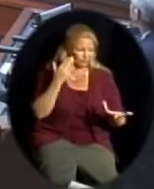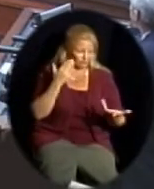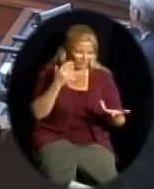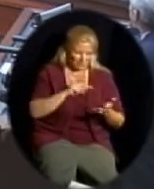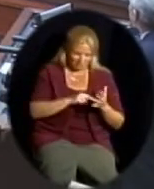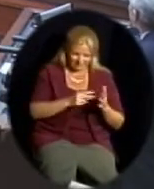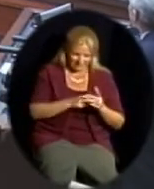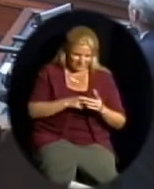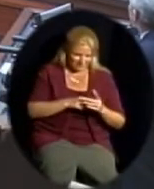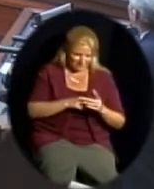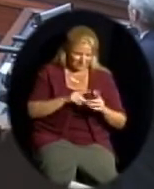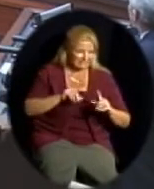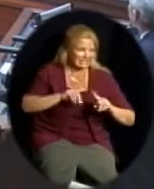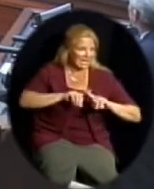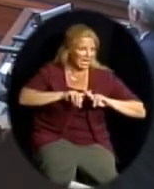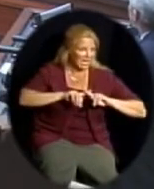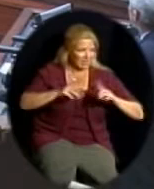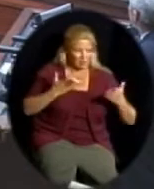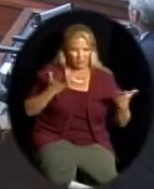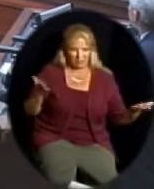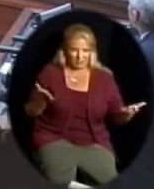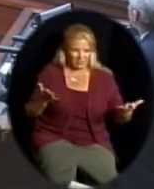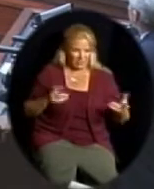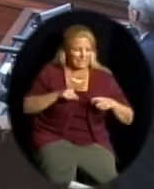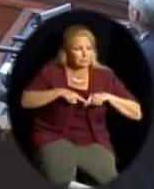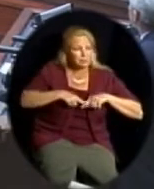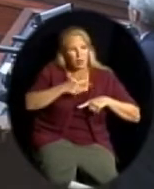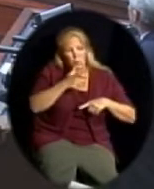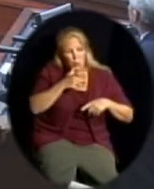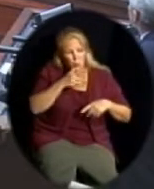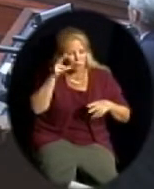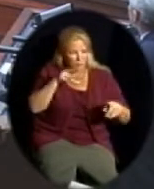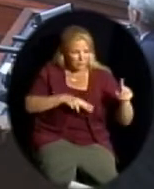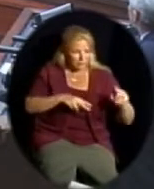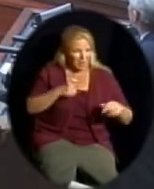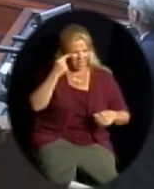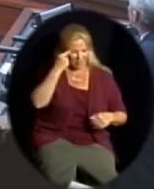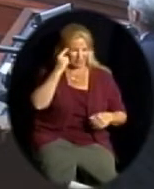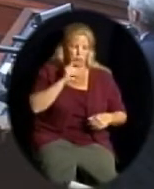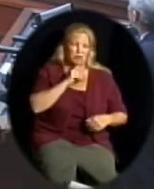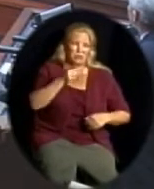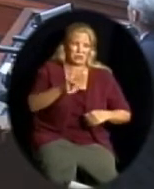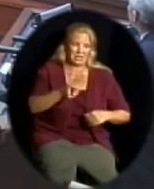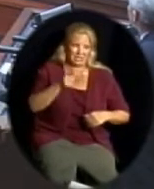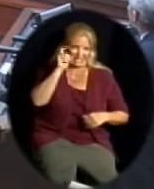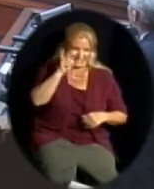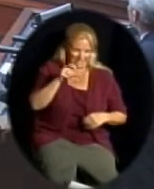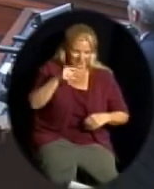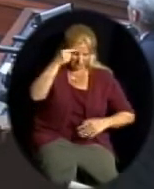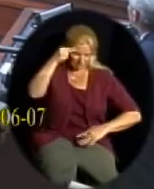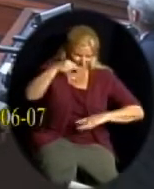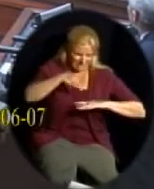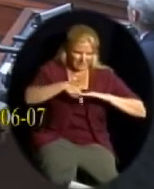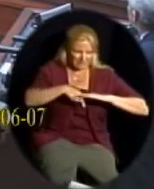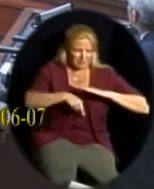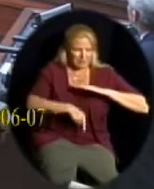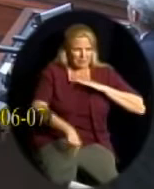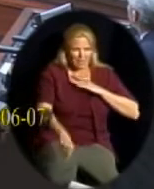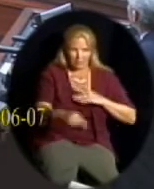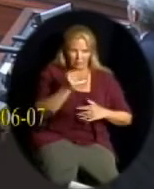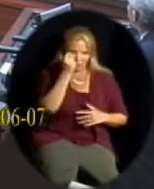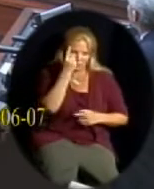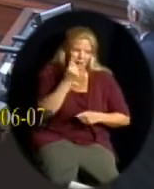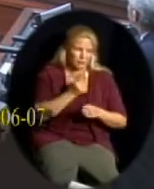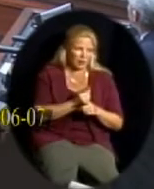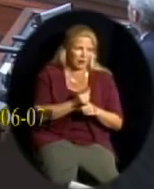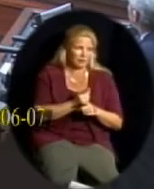means different things to different people. And I think that we really need to dig deep to understand what kind of contributions from the state can be